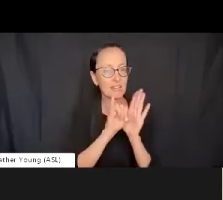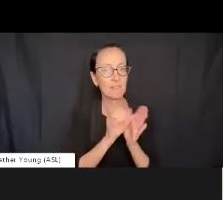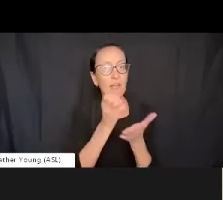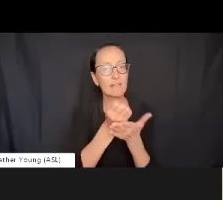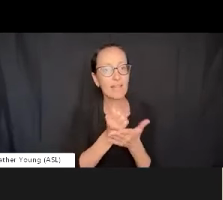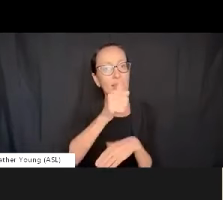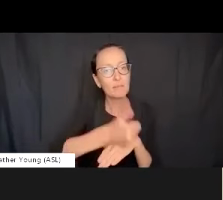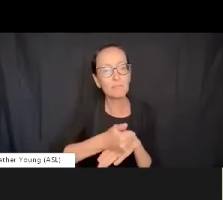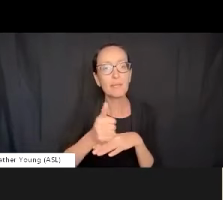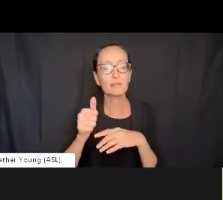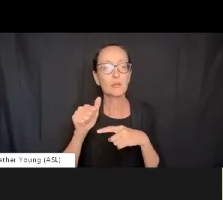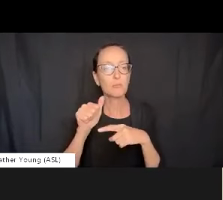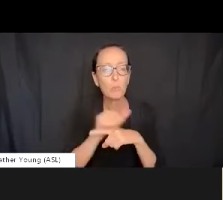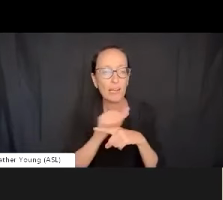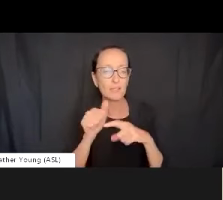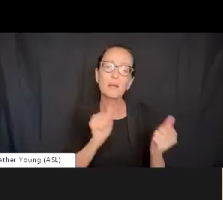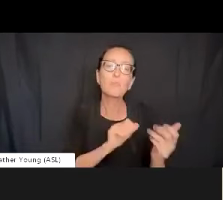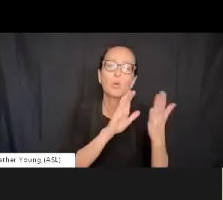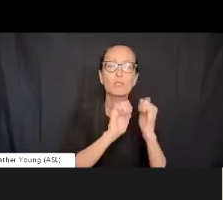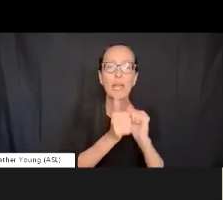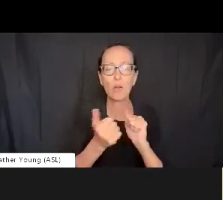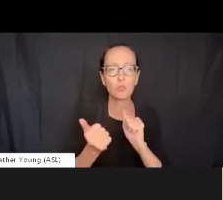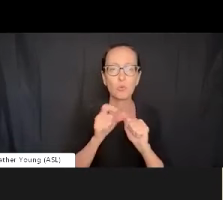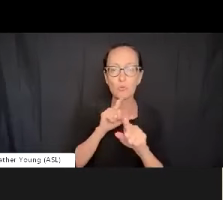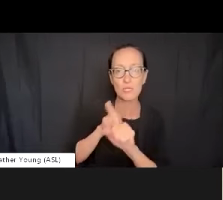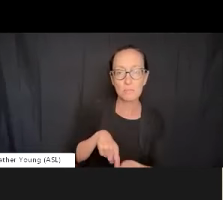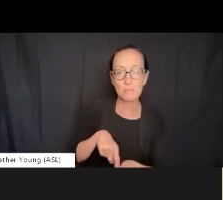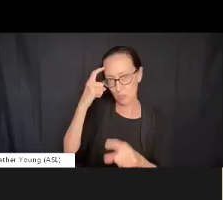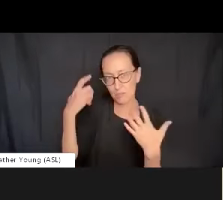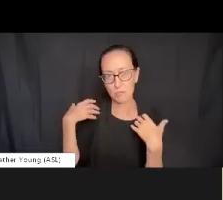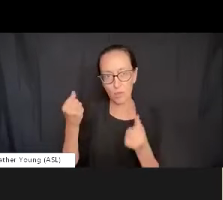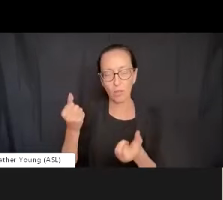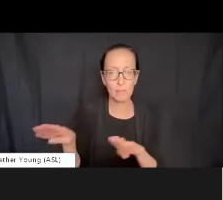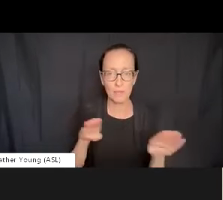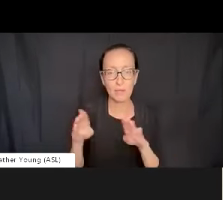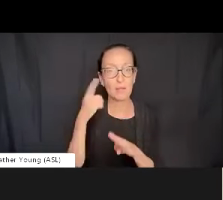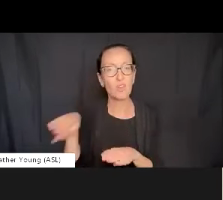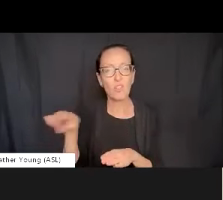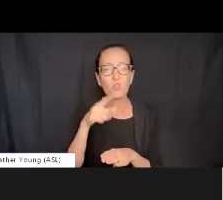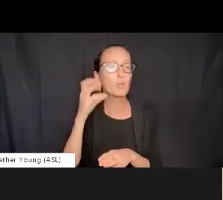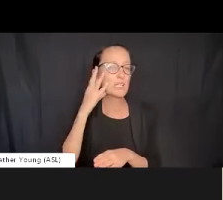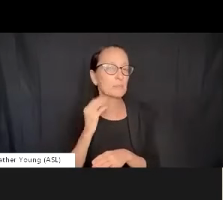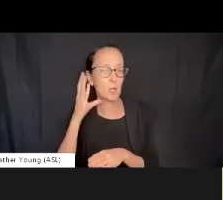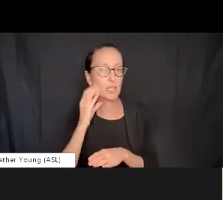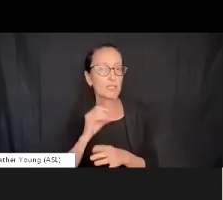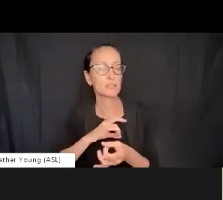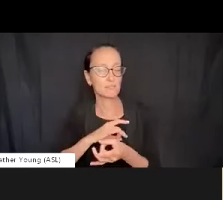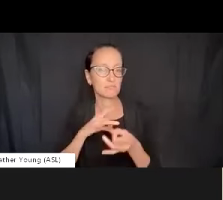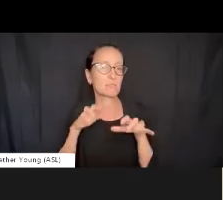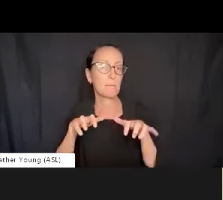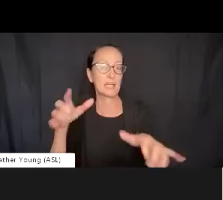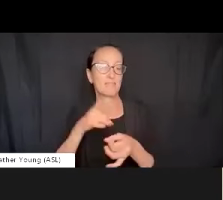identifying evidence-based practices and effective behavioral and mental health responses to mass violence victims and survivors, as well